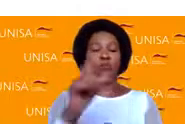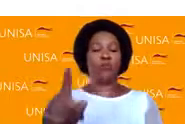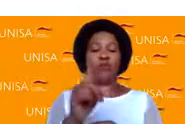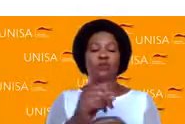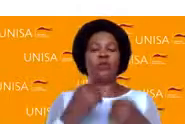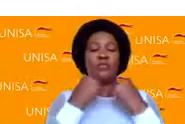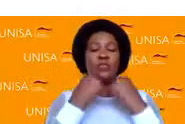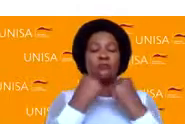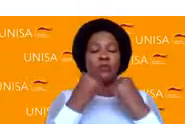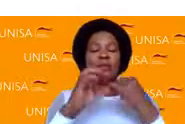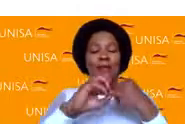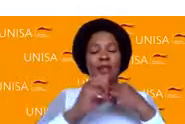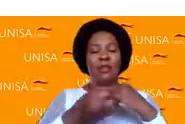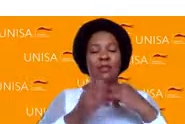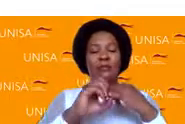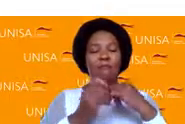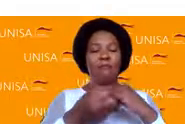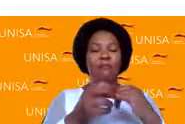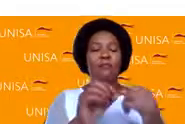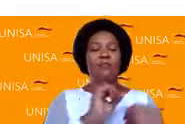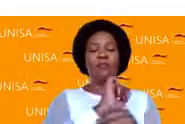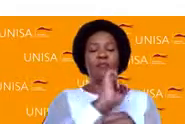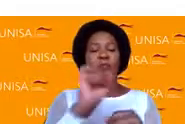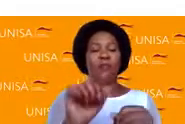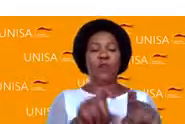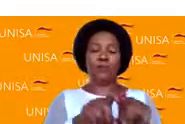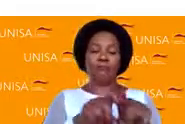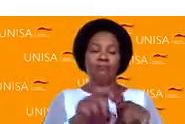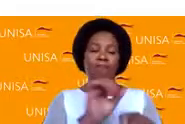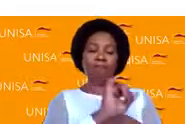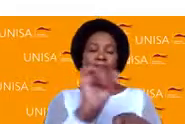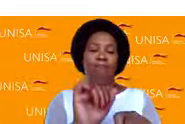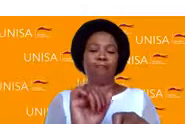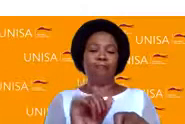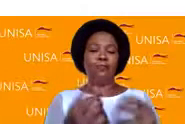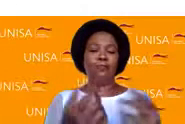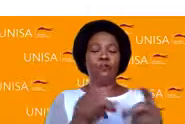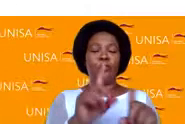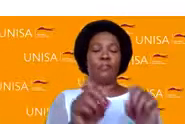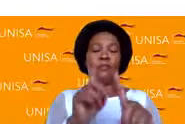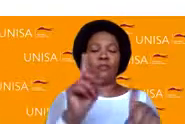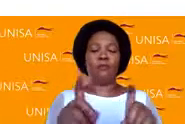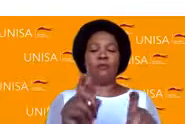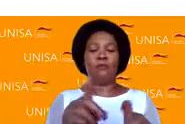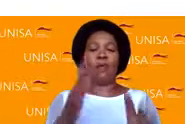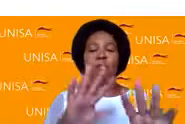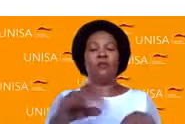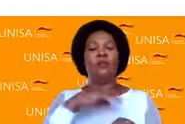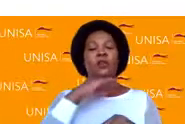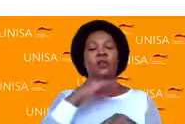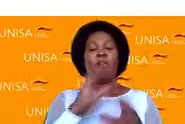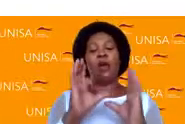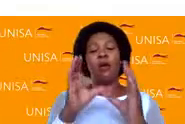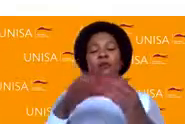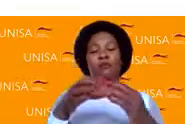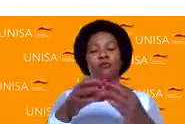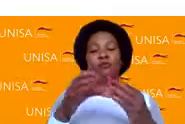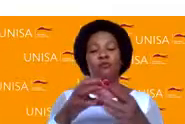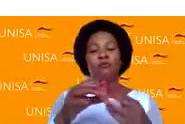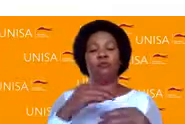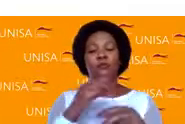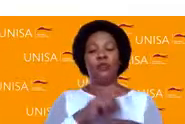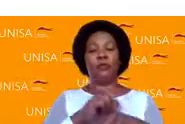quiz. Especially if it's time constrained, you will not have enough time to go through your books to find a relevant